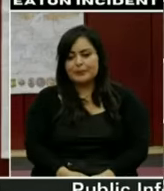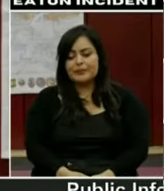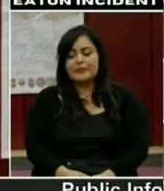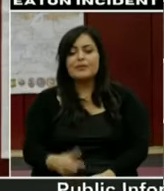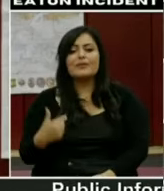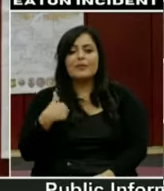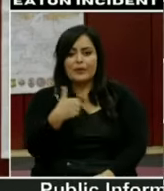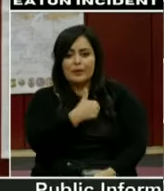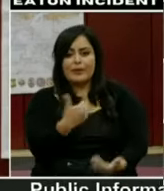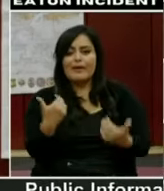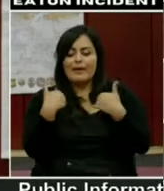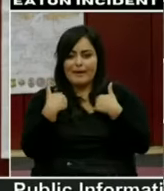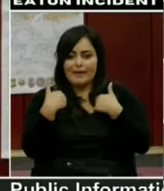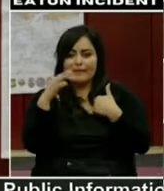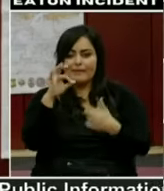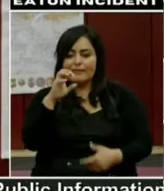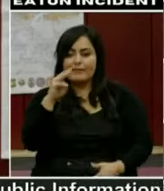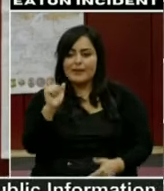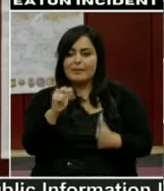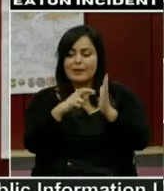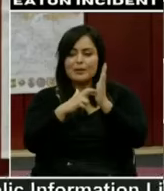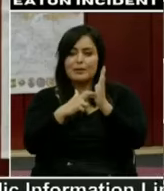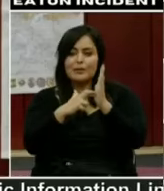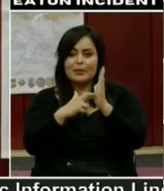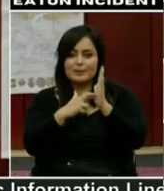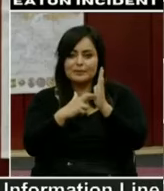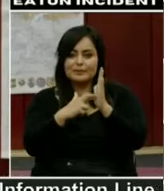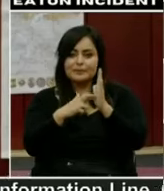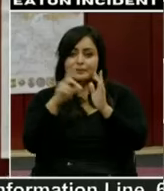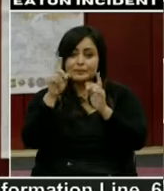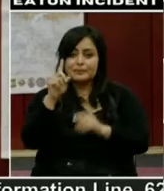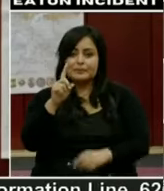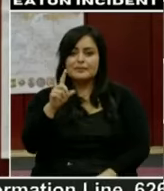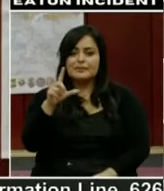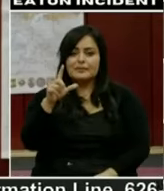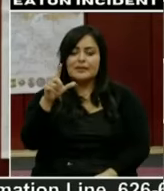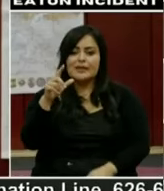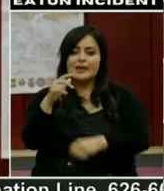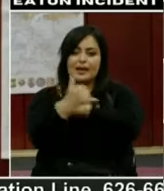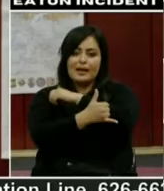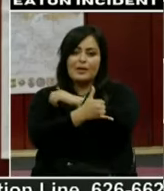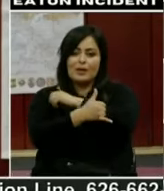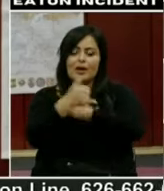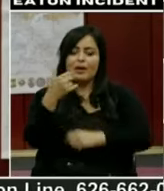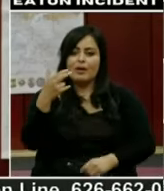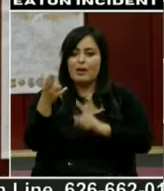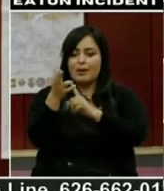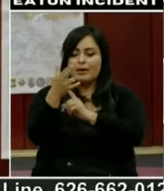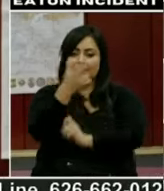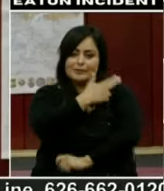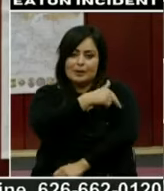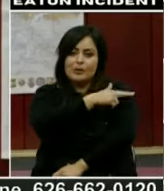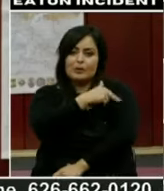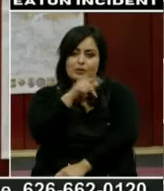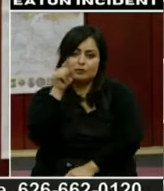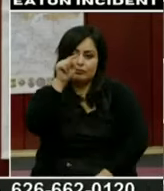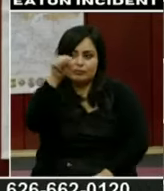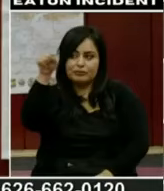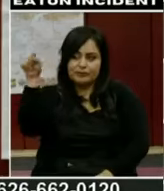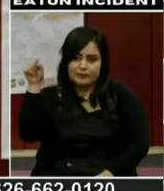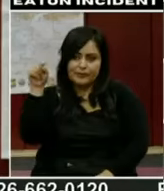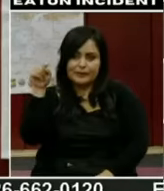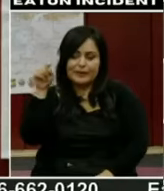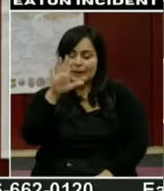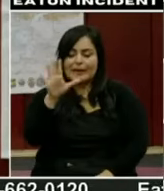do have FEMA representatives at the county hospitals, and they are at the